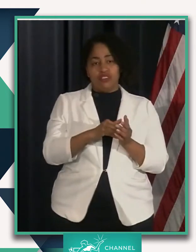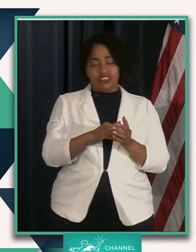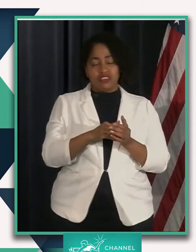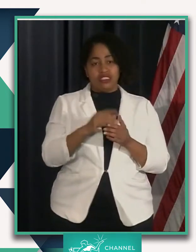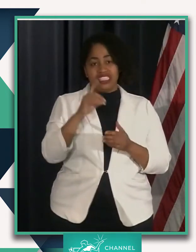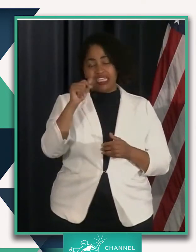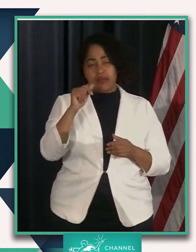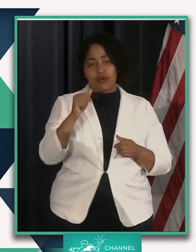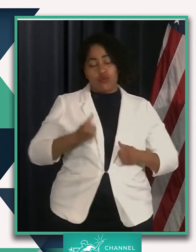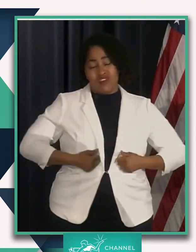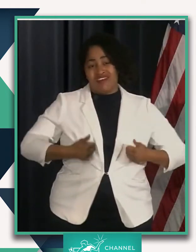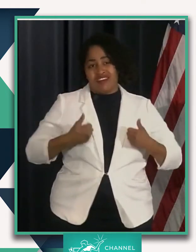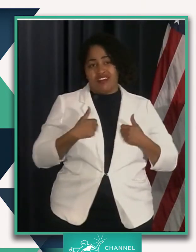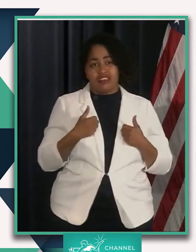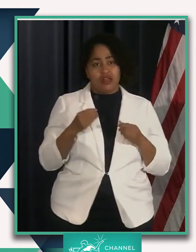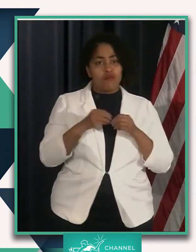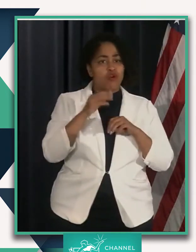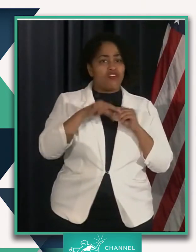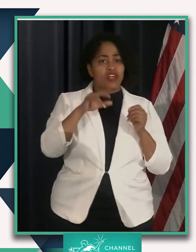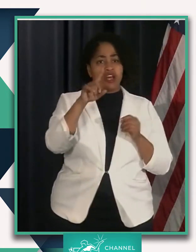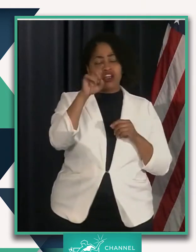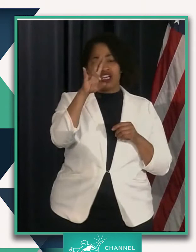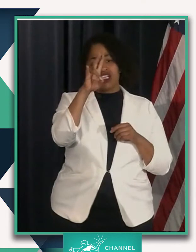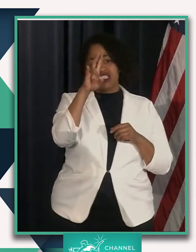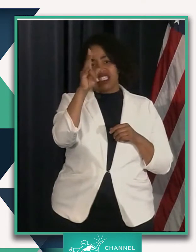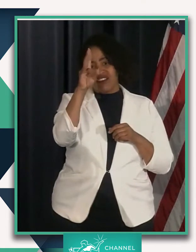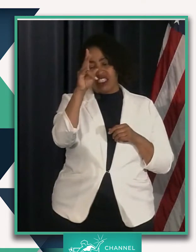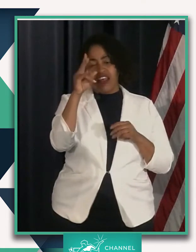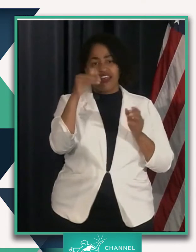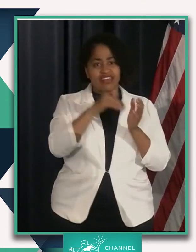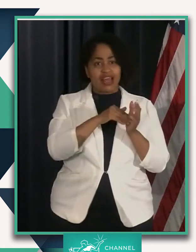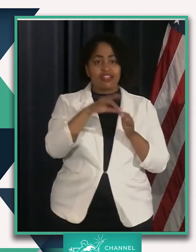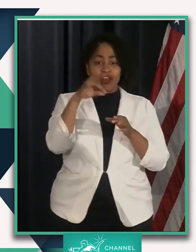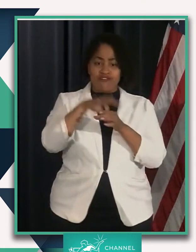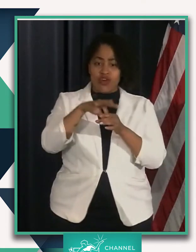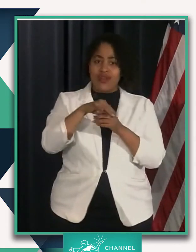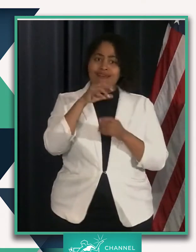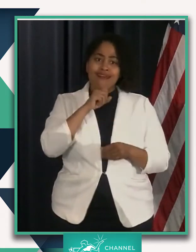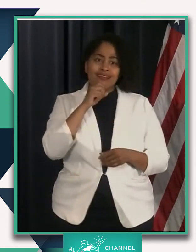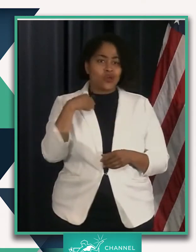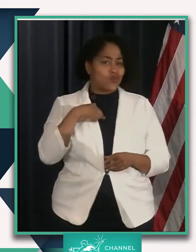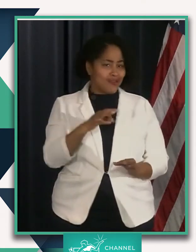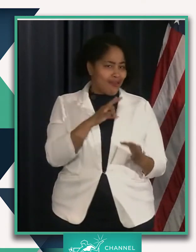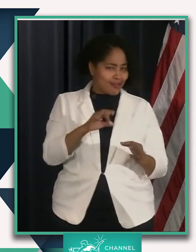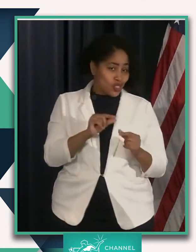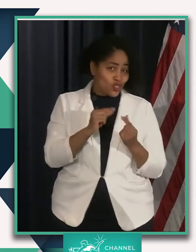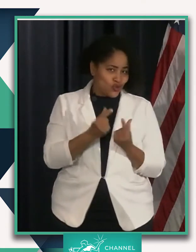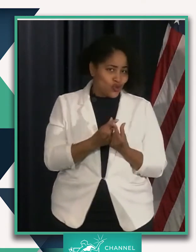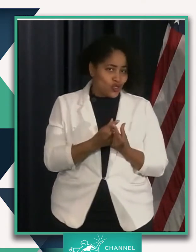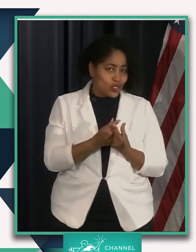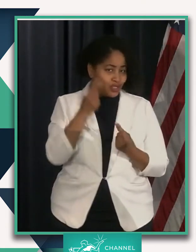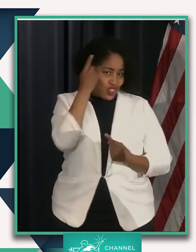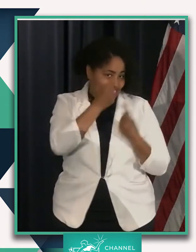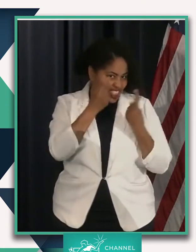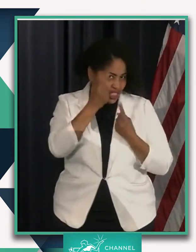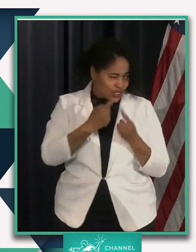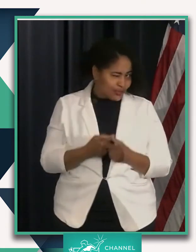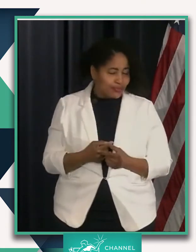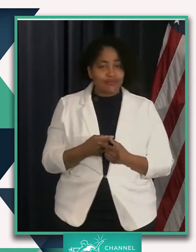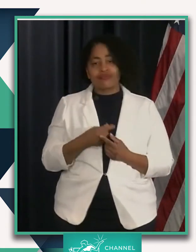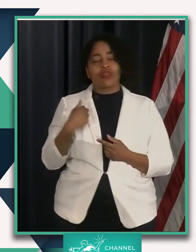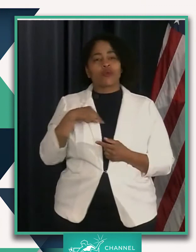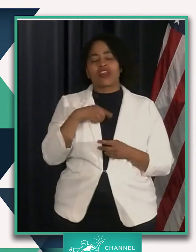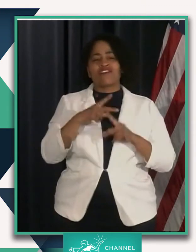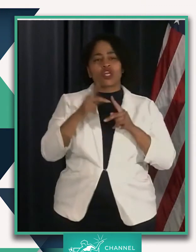our city. More than 117,000 are of voting age, so we are an excellent group to consider. We are a